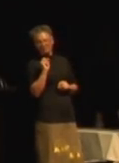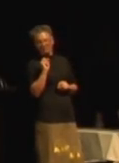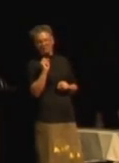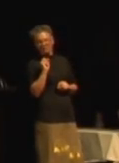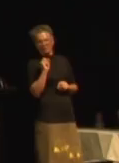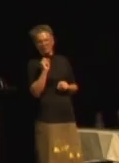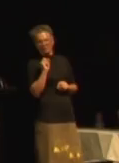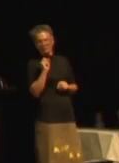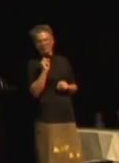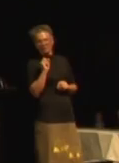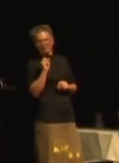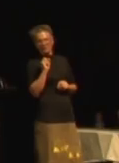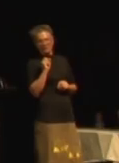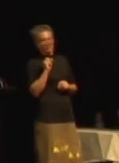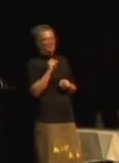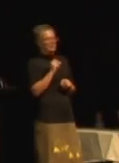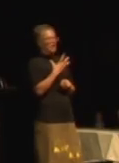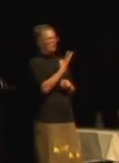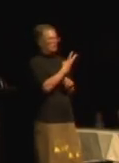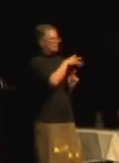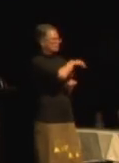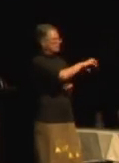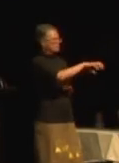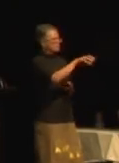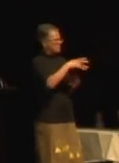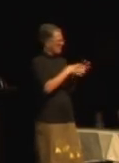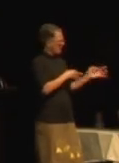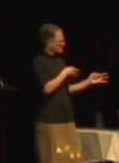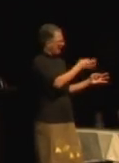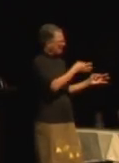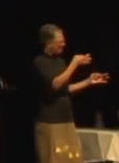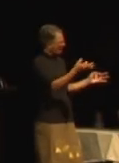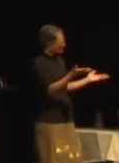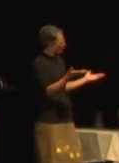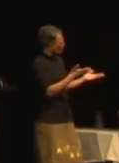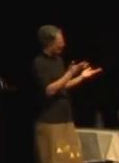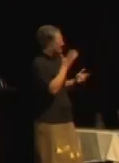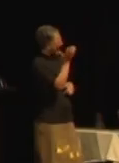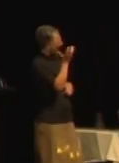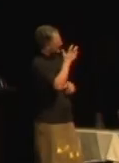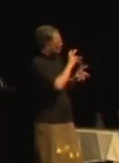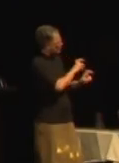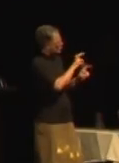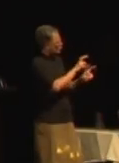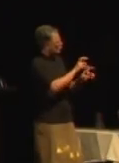Whakaho, and RNANZ, and no one was aware of any demographic research that had been done in this